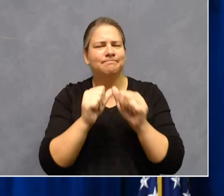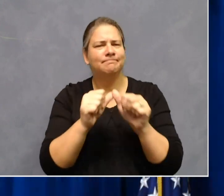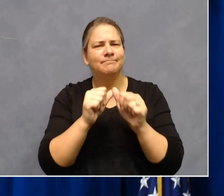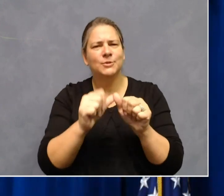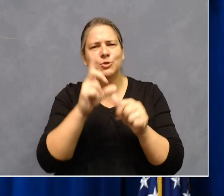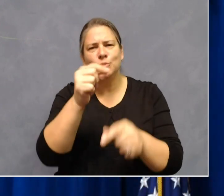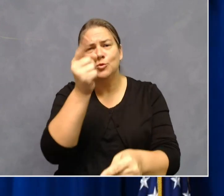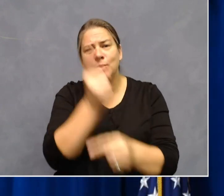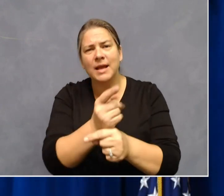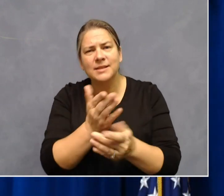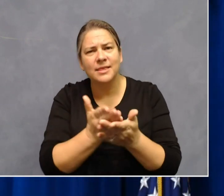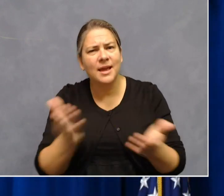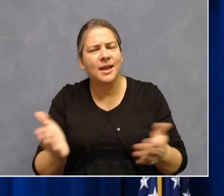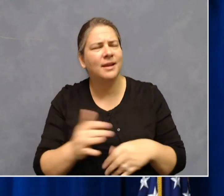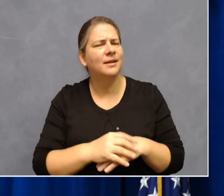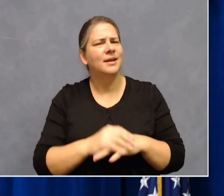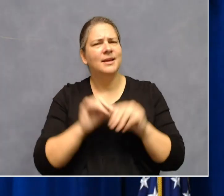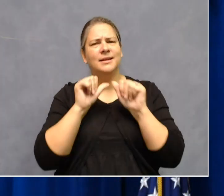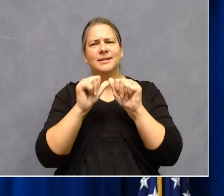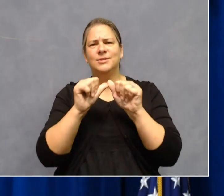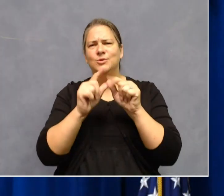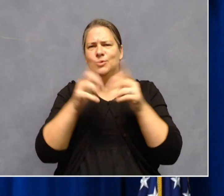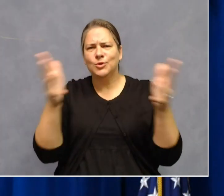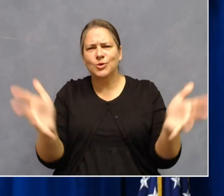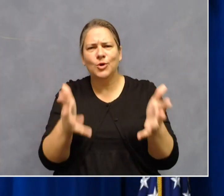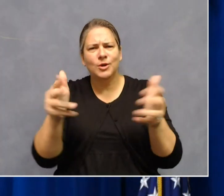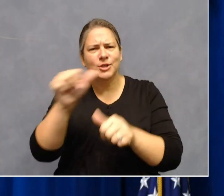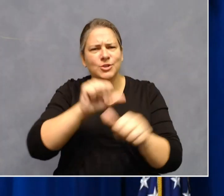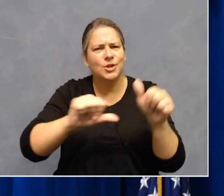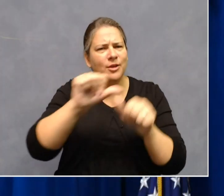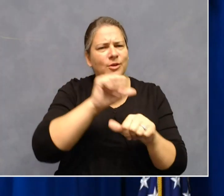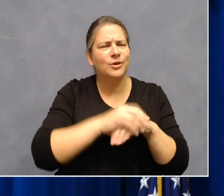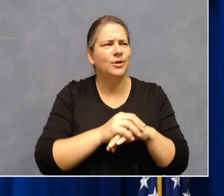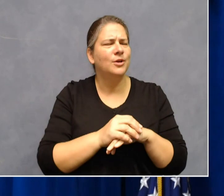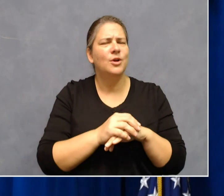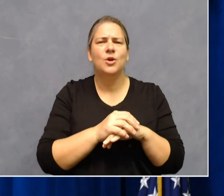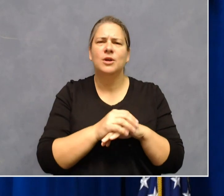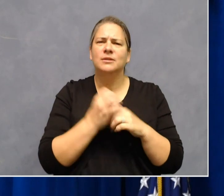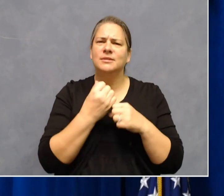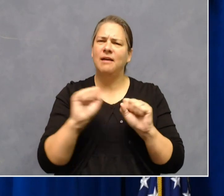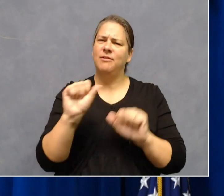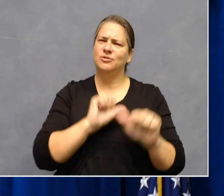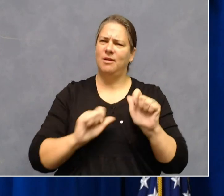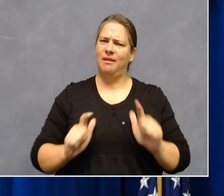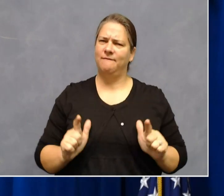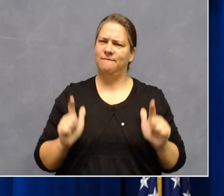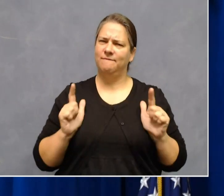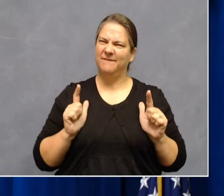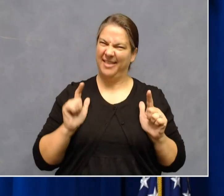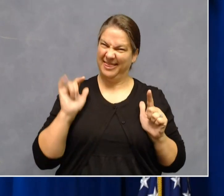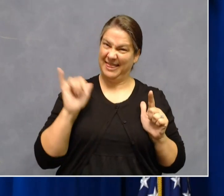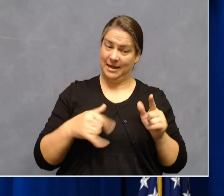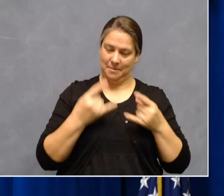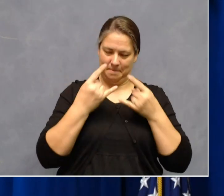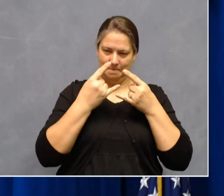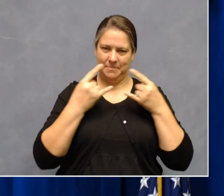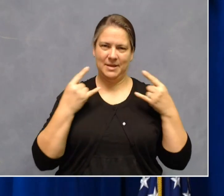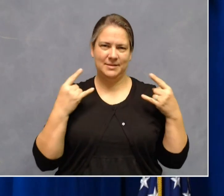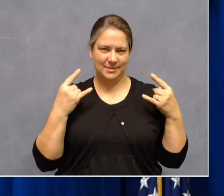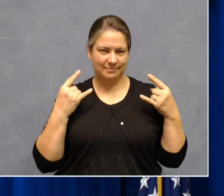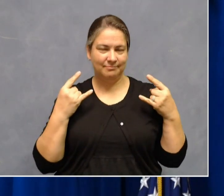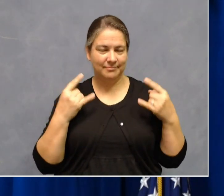continue to save lives. That's what we do when we wear a mask. All right, today's COVID